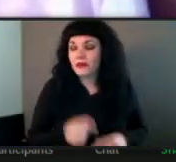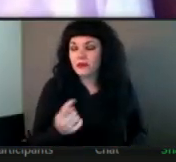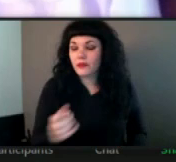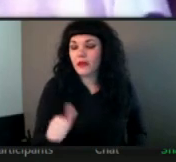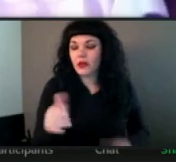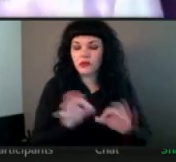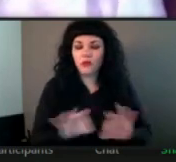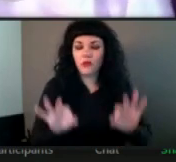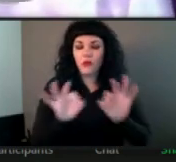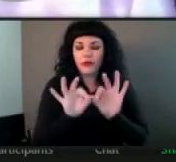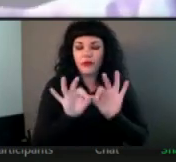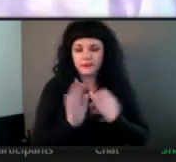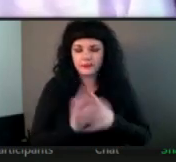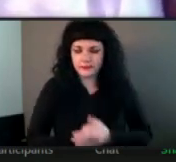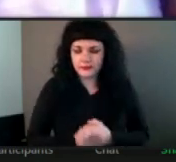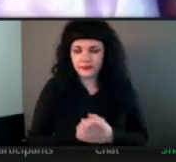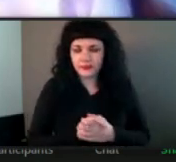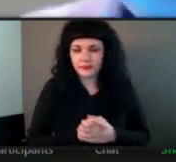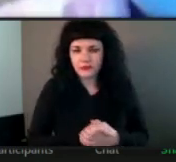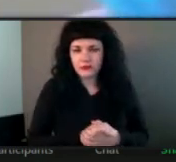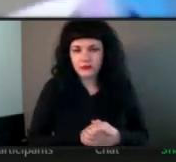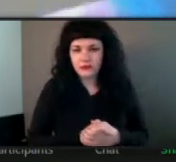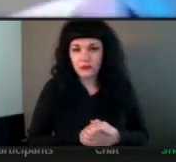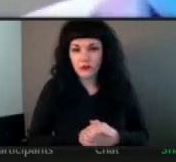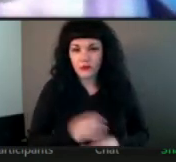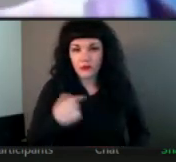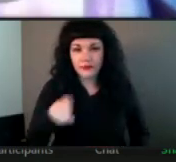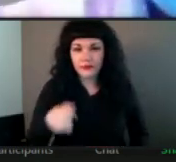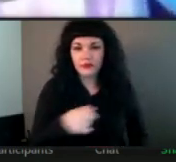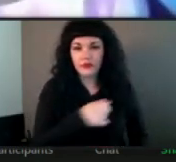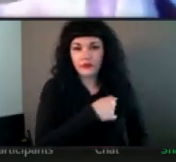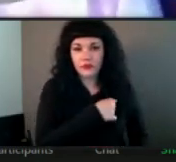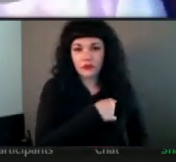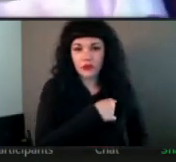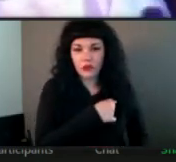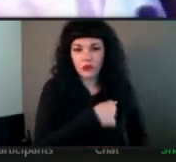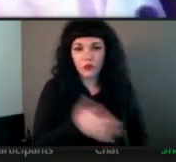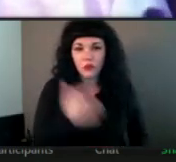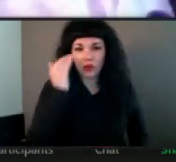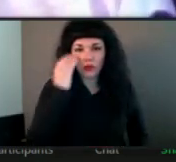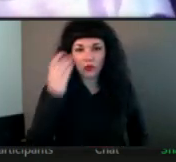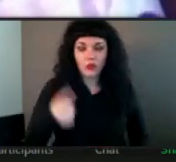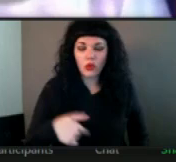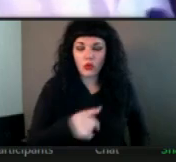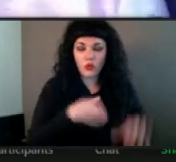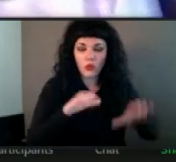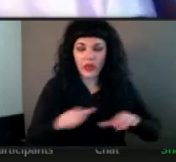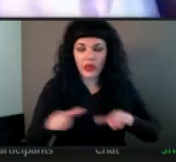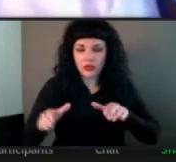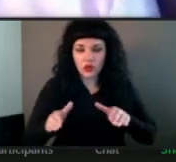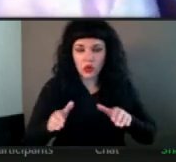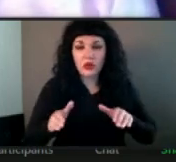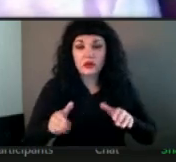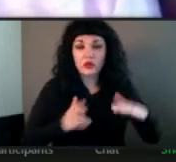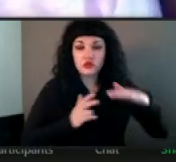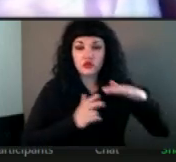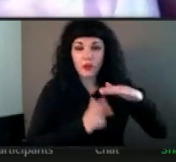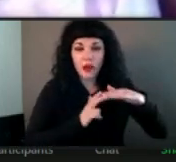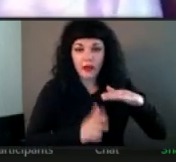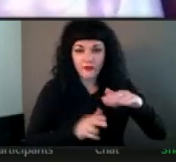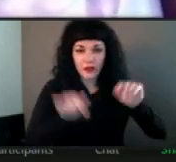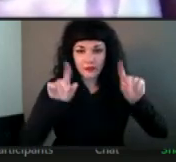also know, and we see this at Chaz as we do, drive-up testing. It seems like there's a lot of